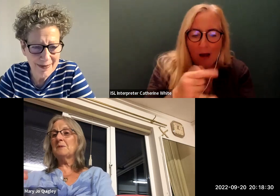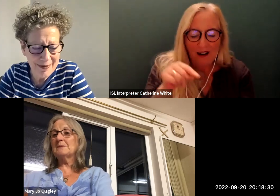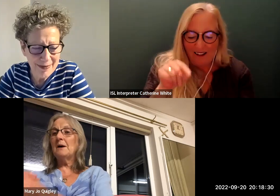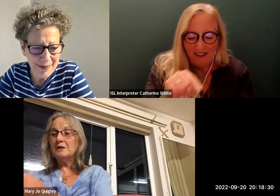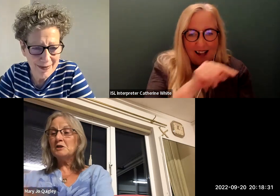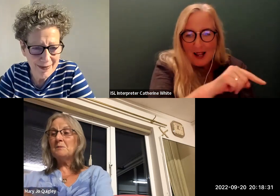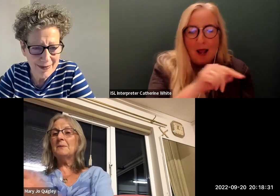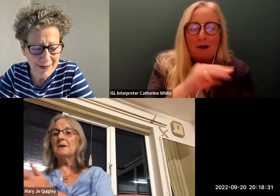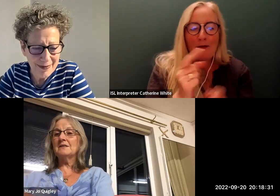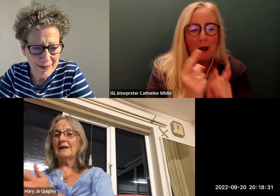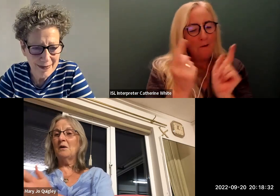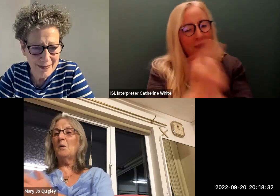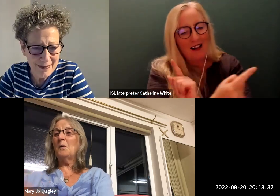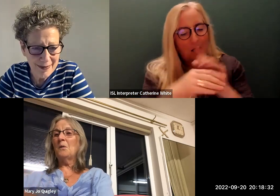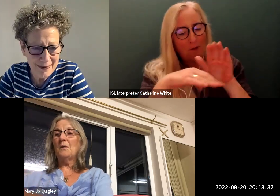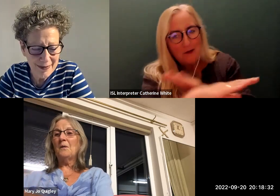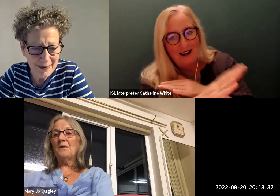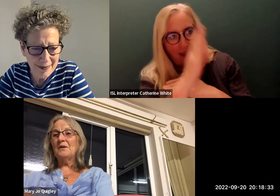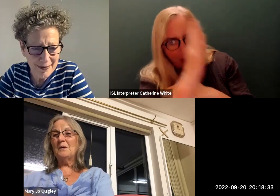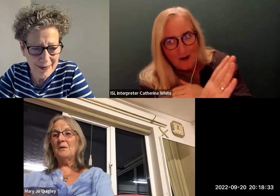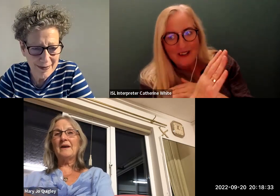would just pass by and just pop in and say hello.